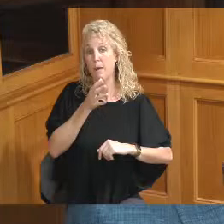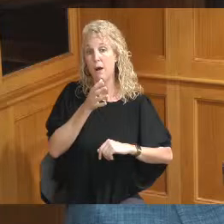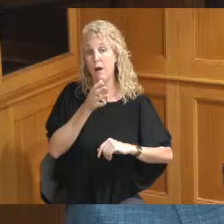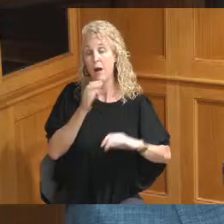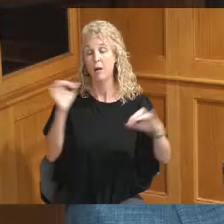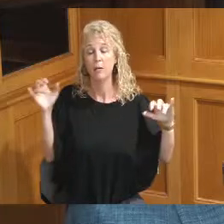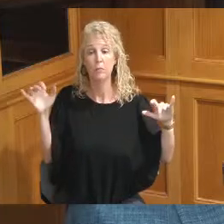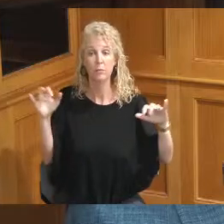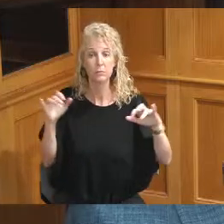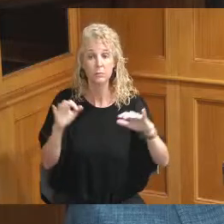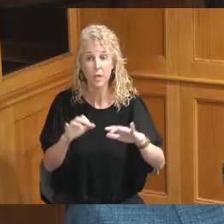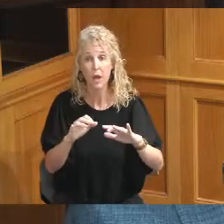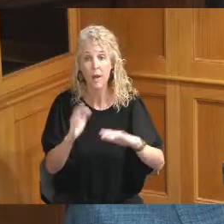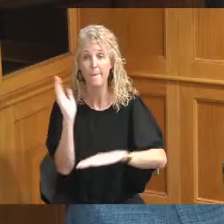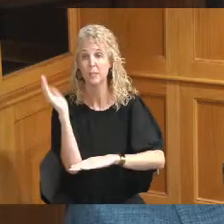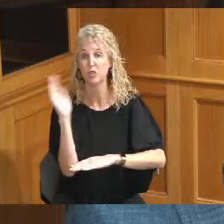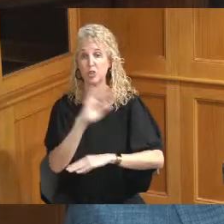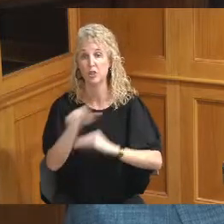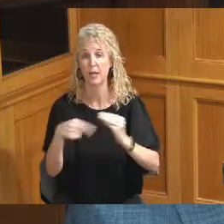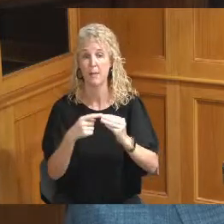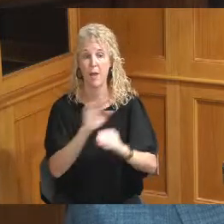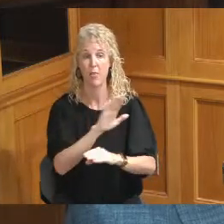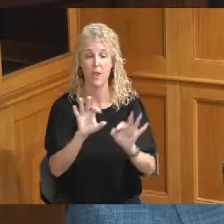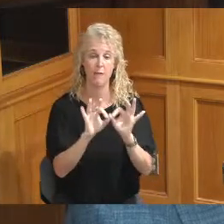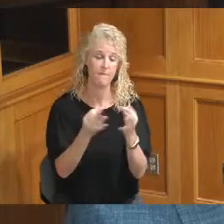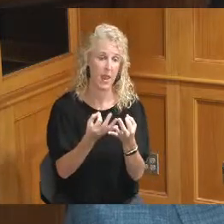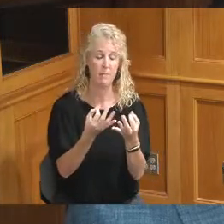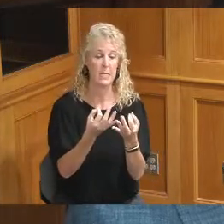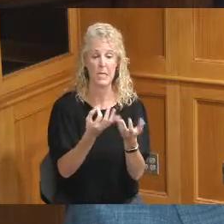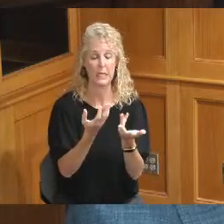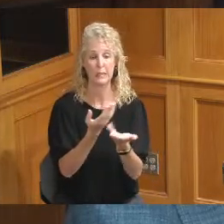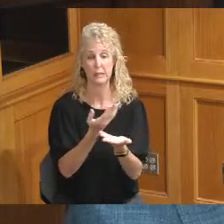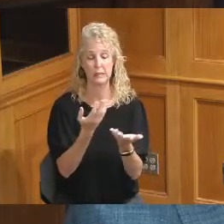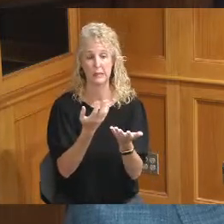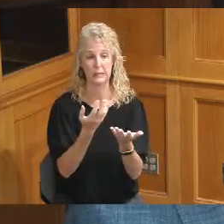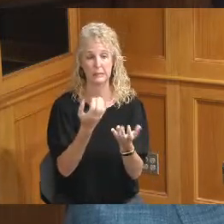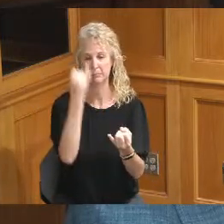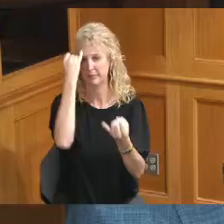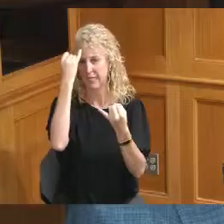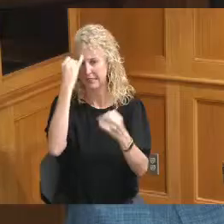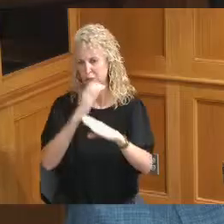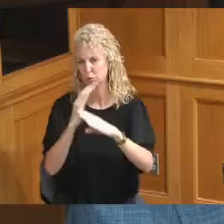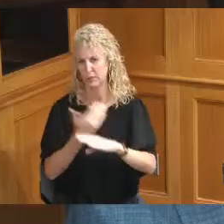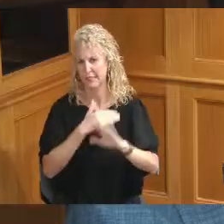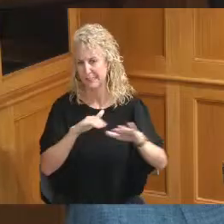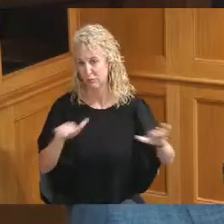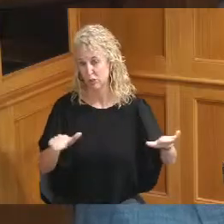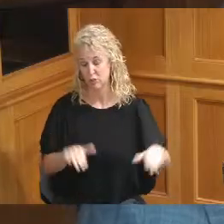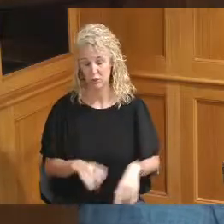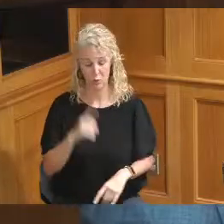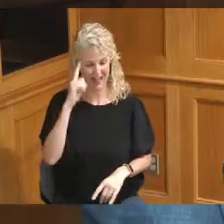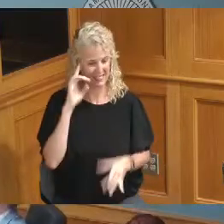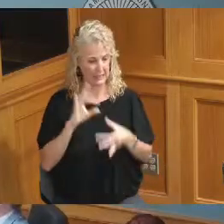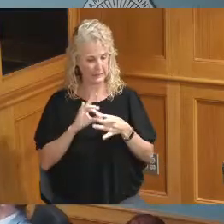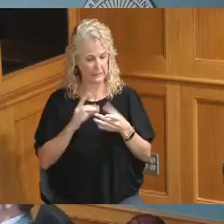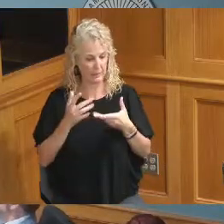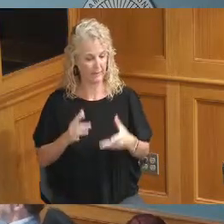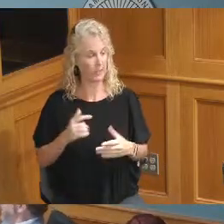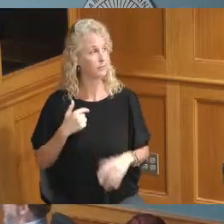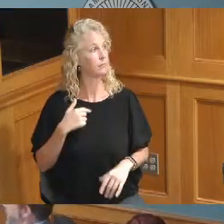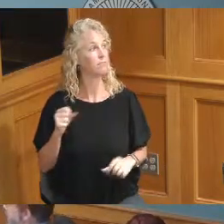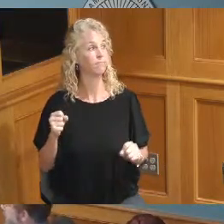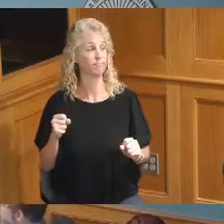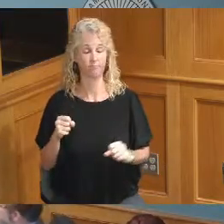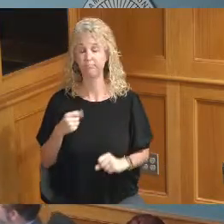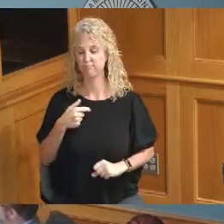Babies Safe, and they've got a lot of great giveaways. So that's what I have. Thank you. I do have a couple of